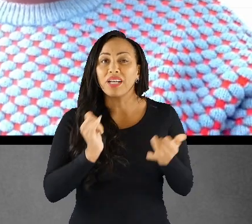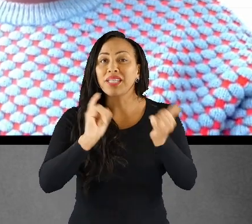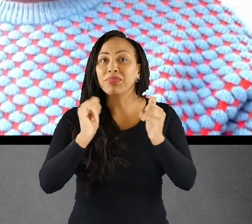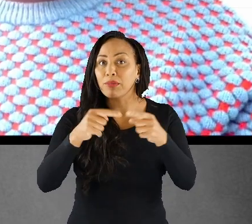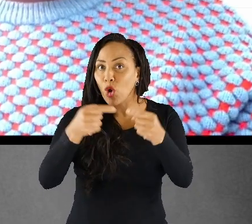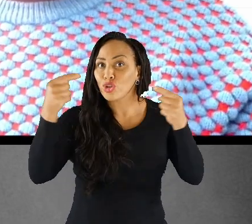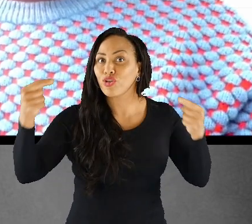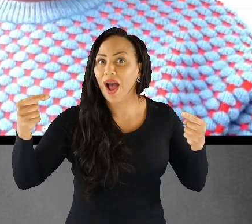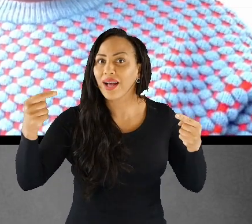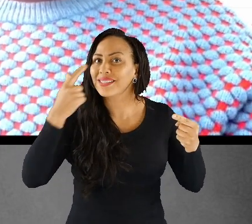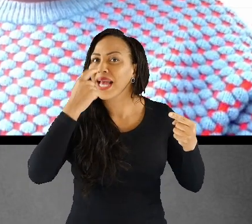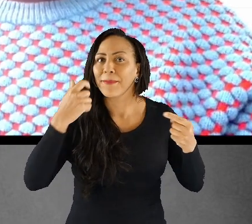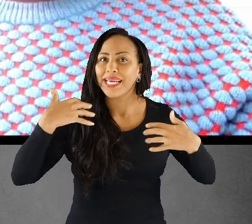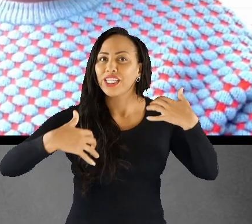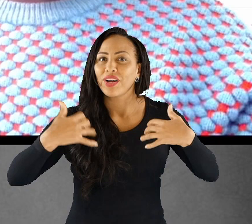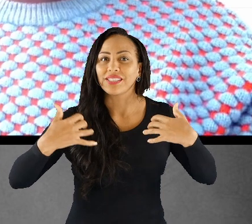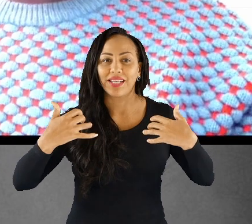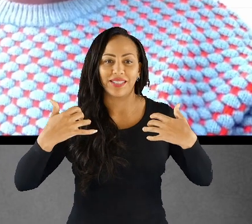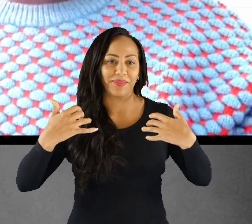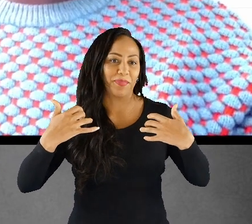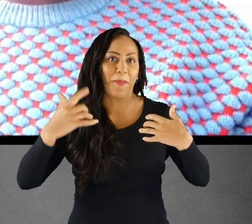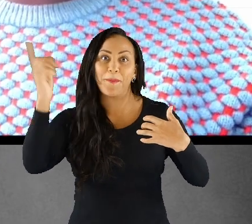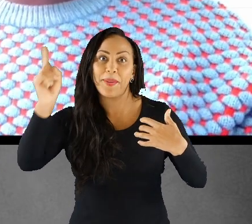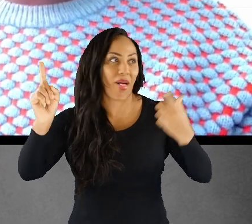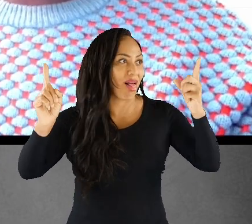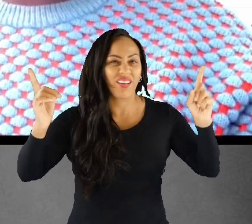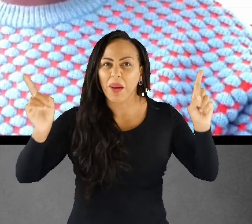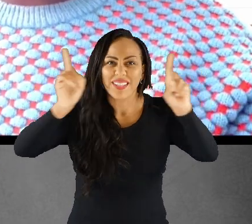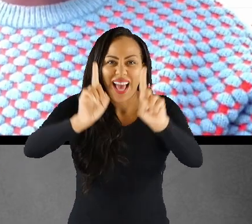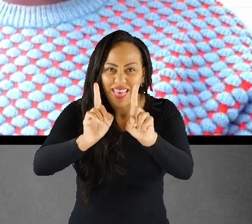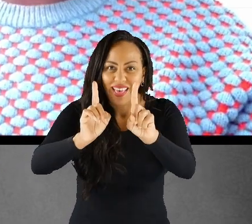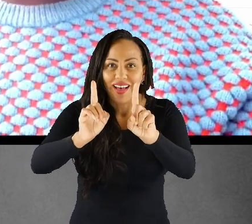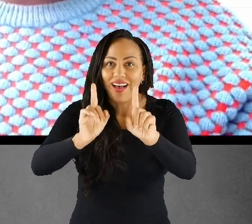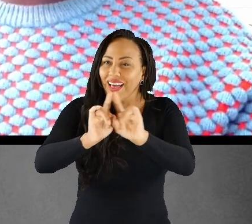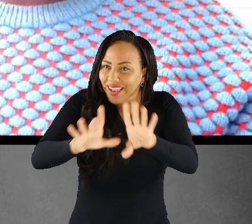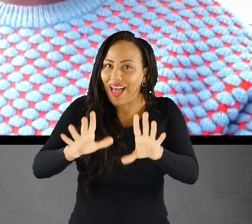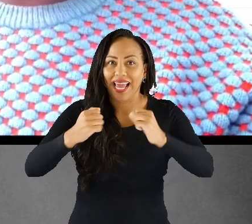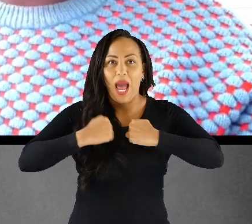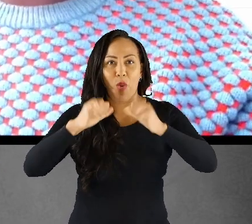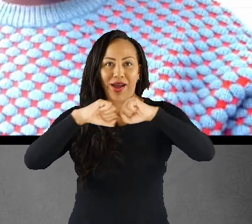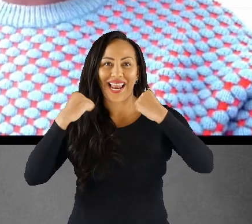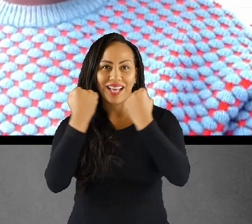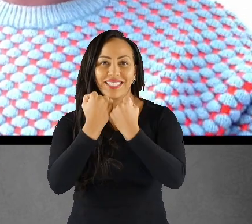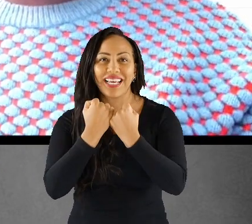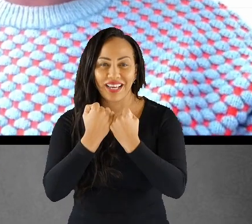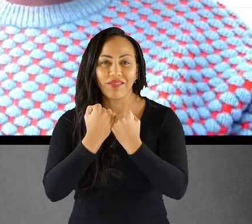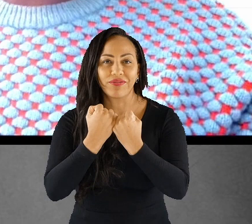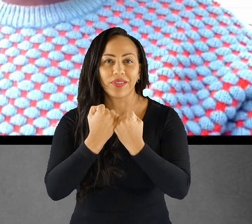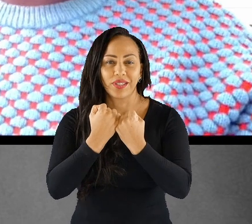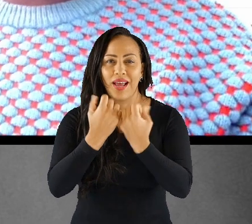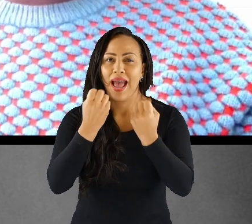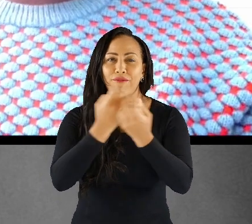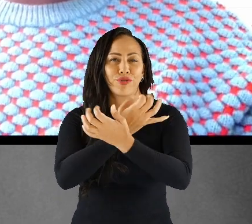that contrast is really interesting when you put works together, when you put people together, as we do in the collective. You know, we've got so